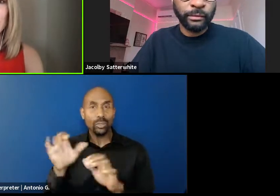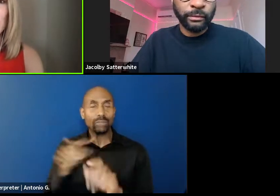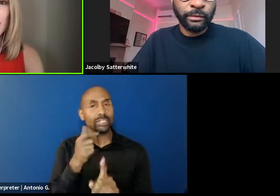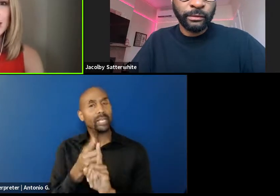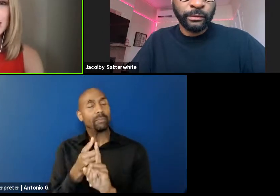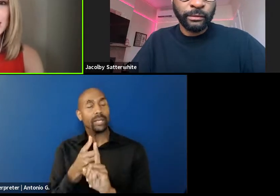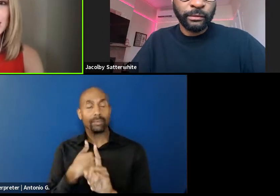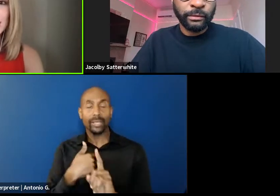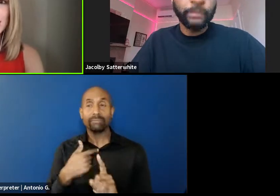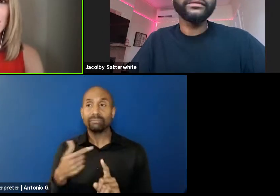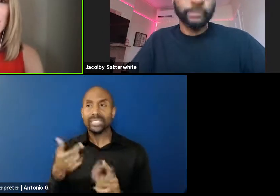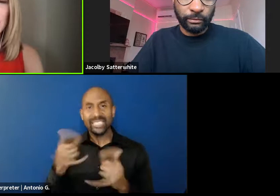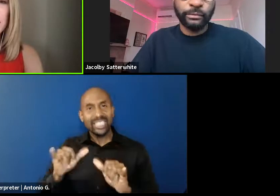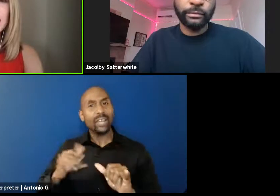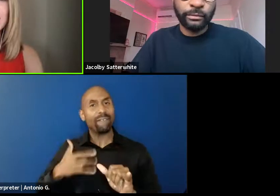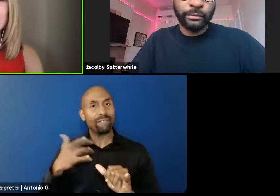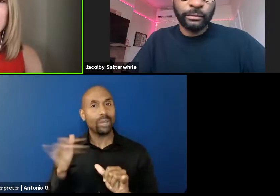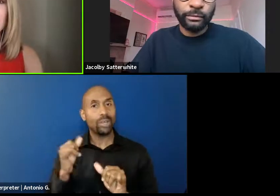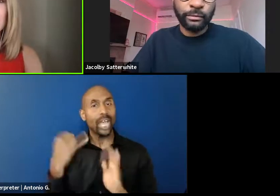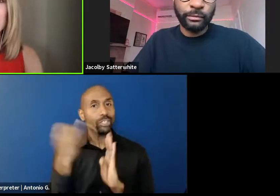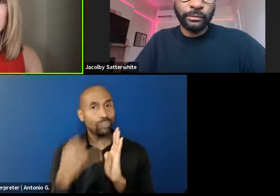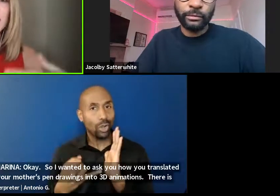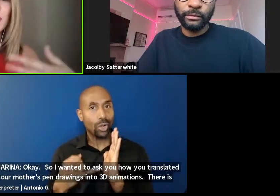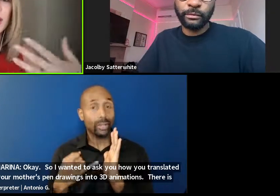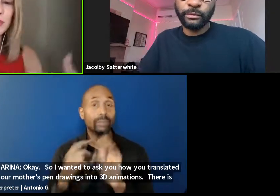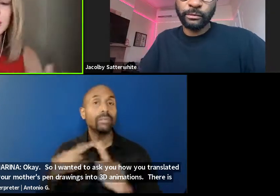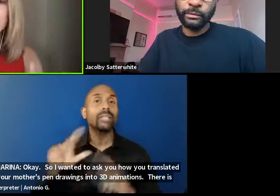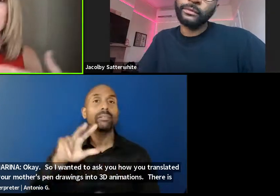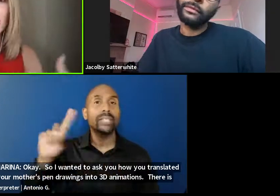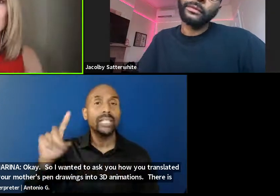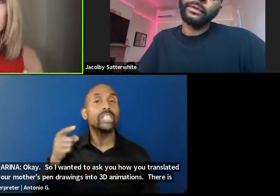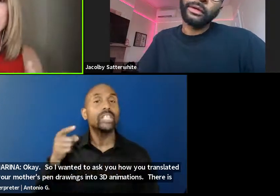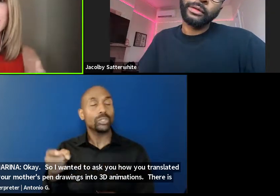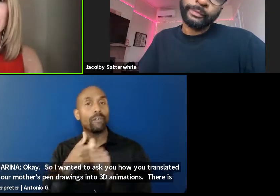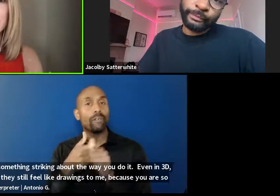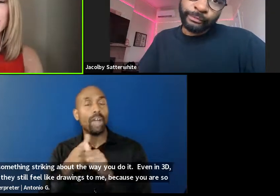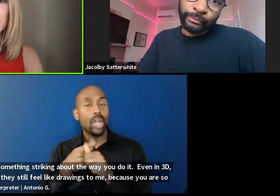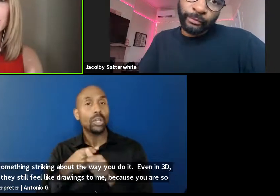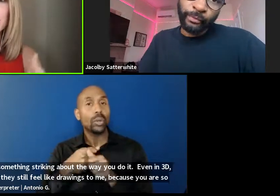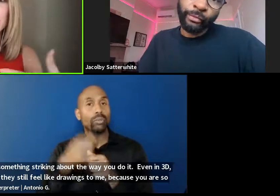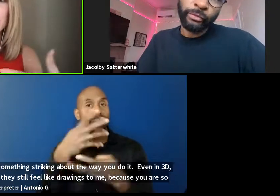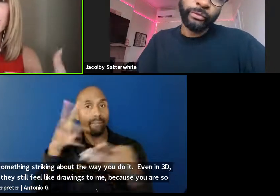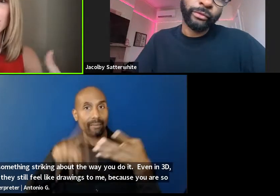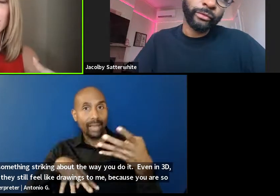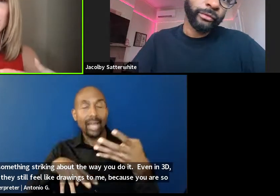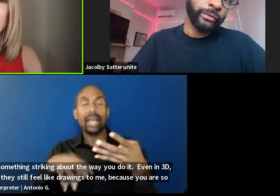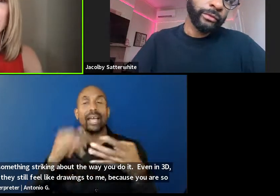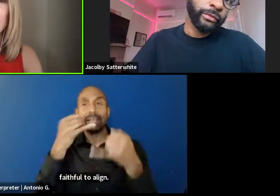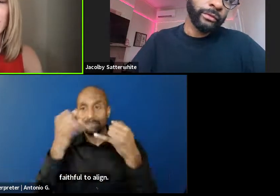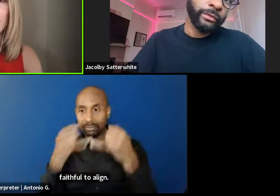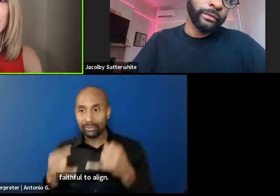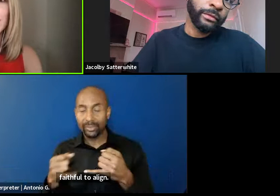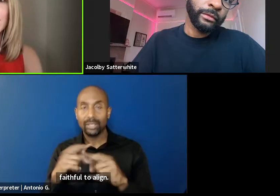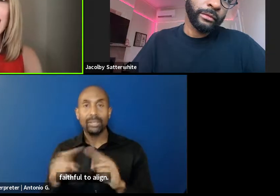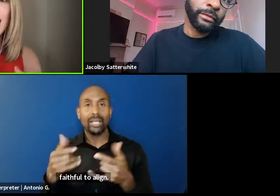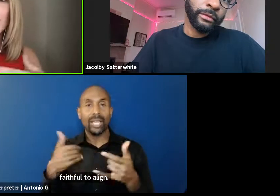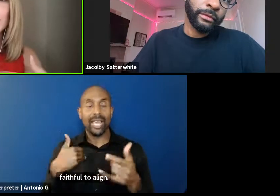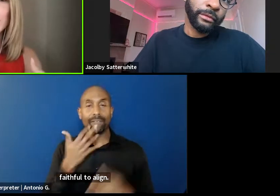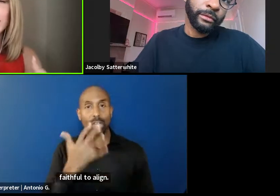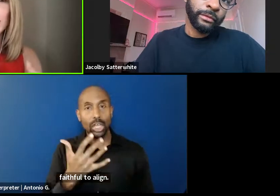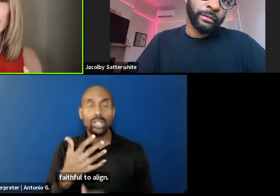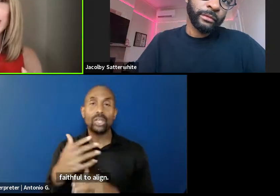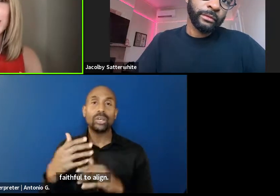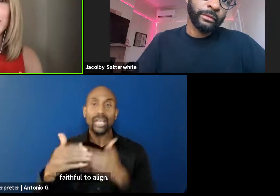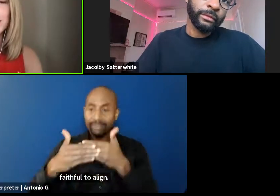to sort of the line. But at the same time, you're bringing in these other elements like color and depth. So I wonder if you could talk just a little bit about how